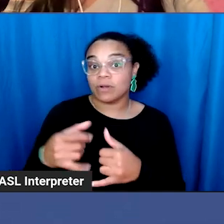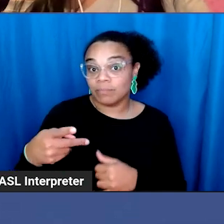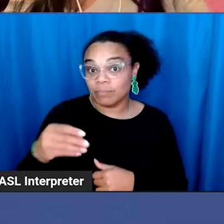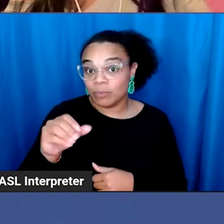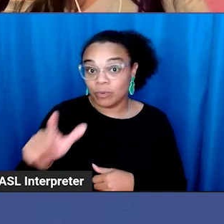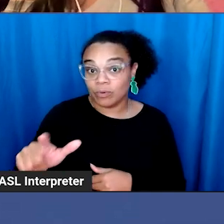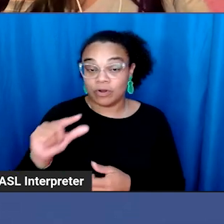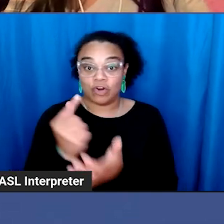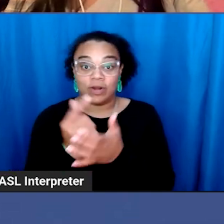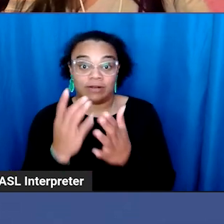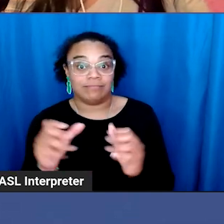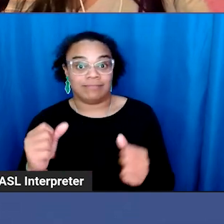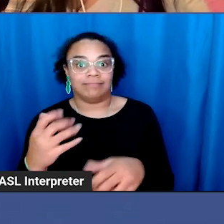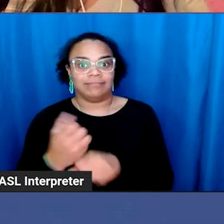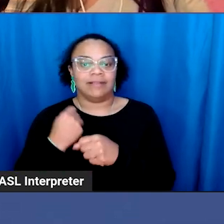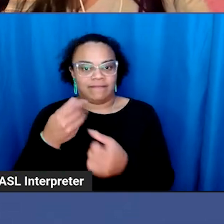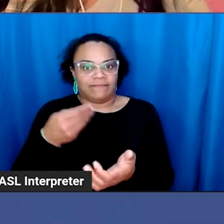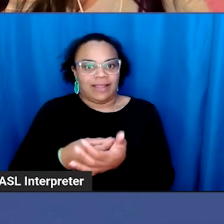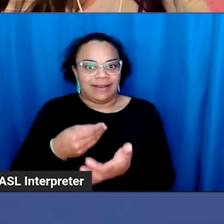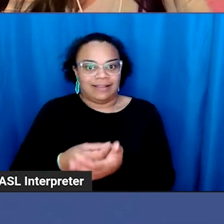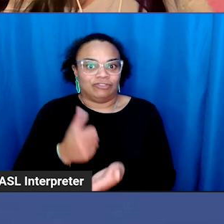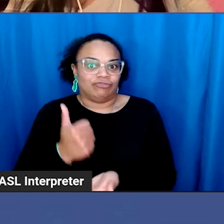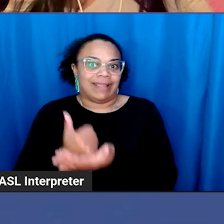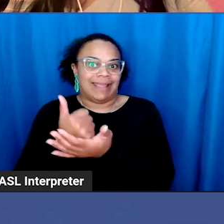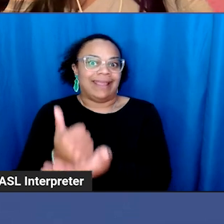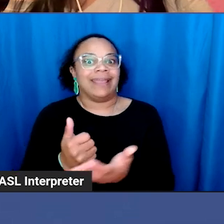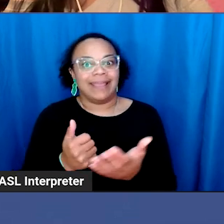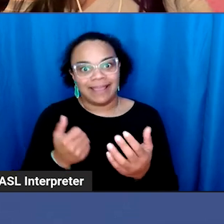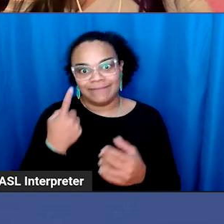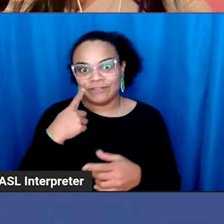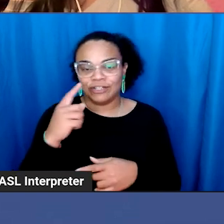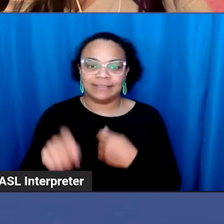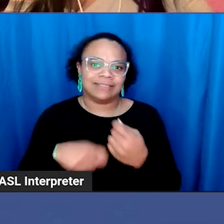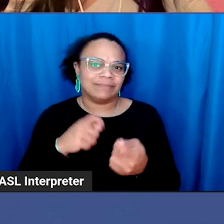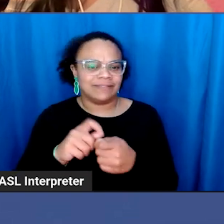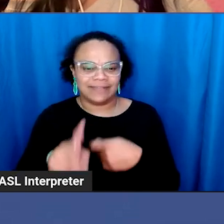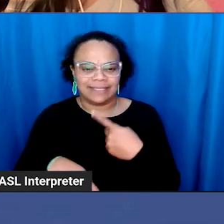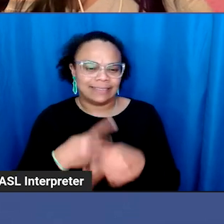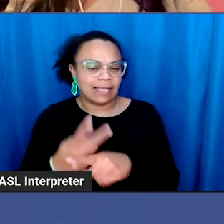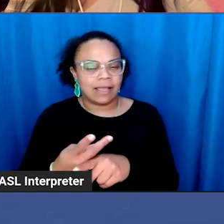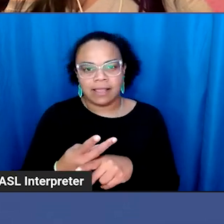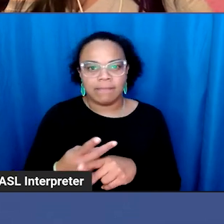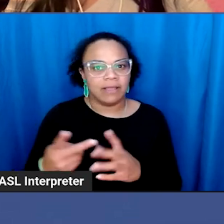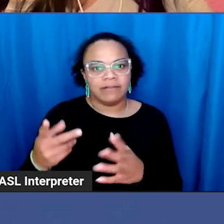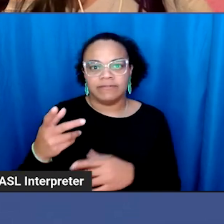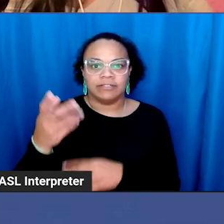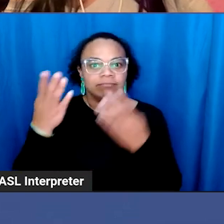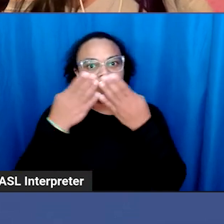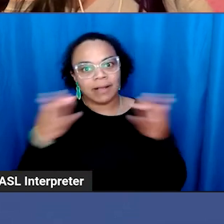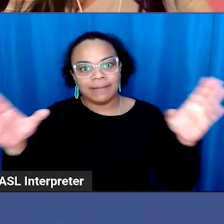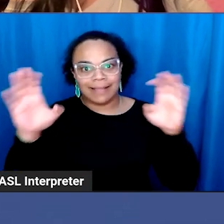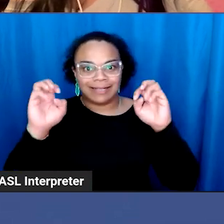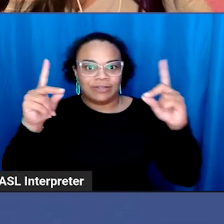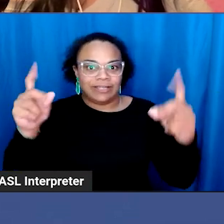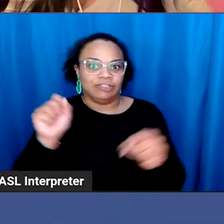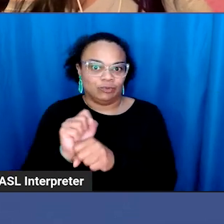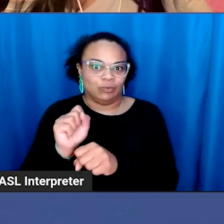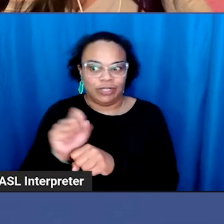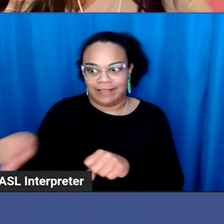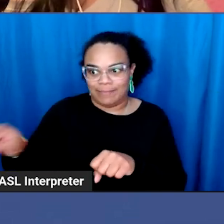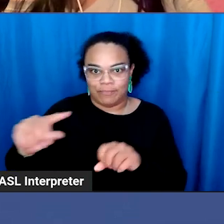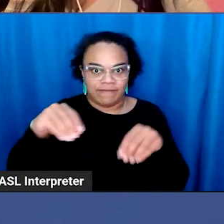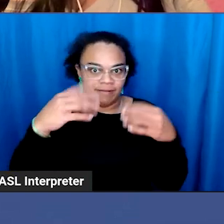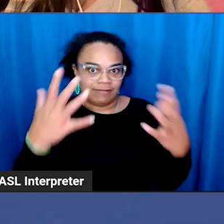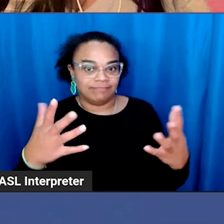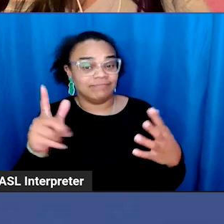receive financial aid for specific types of one-off public education work they can do. This is an ongoing